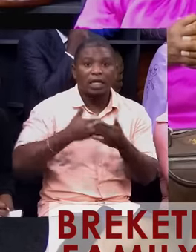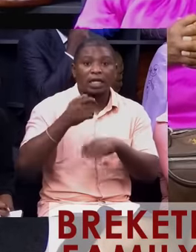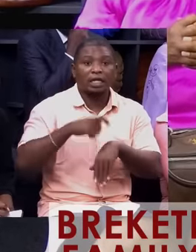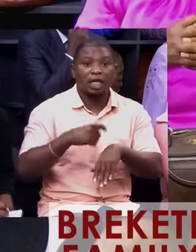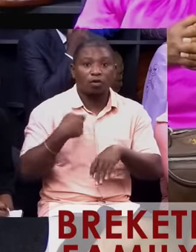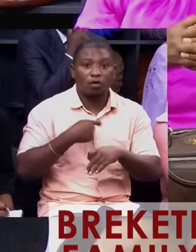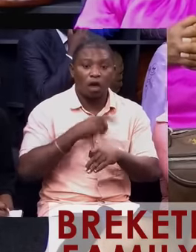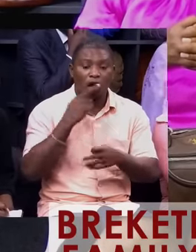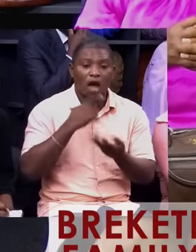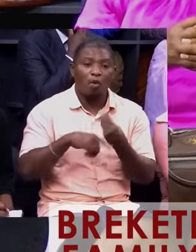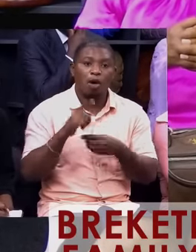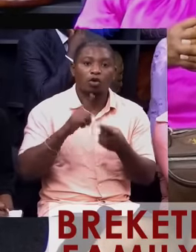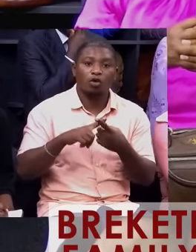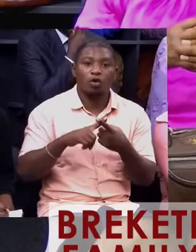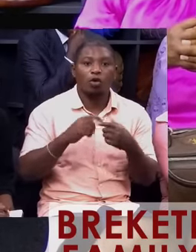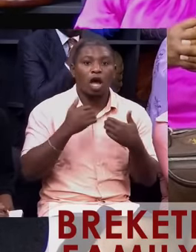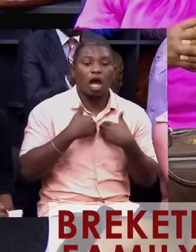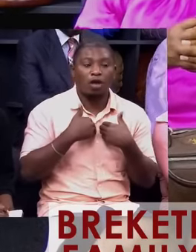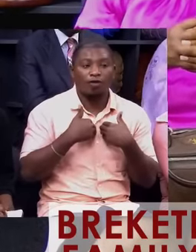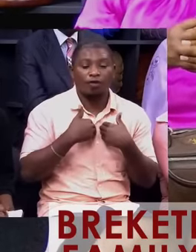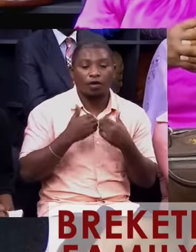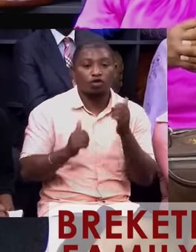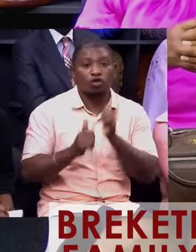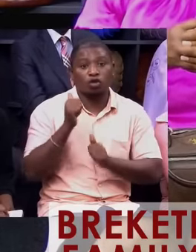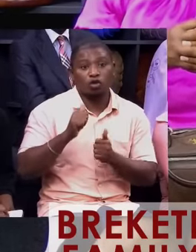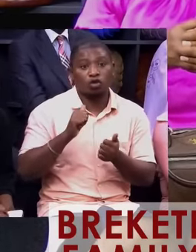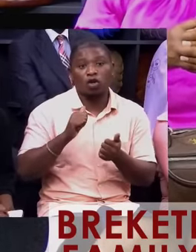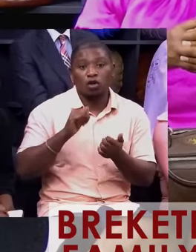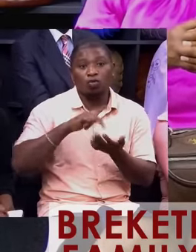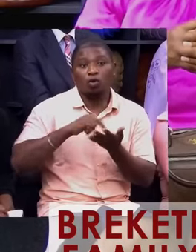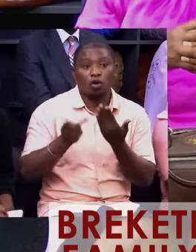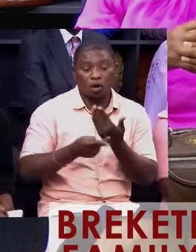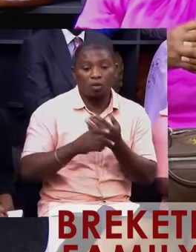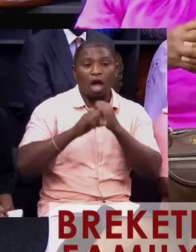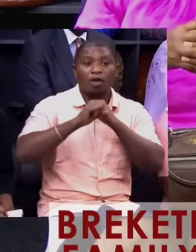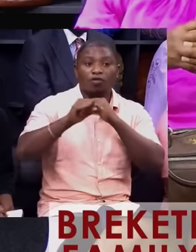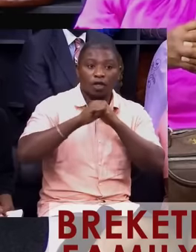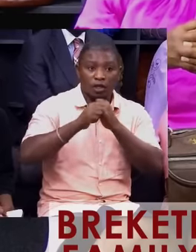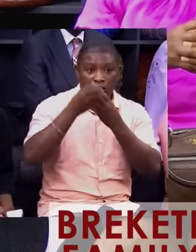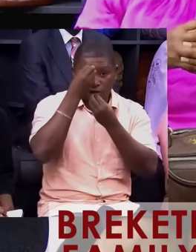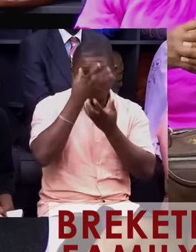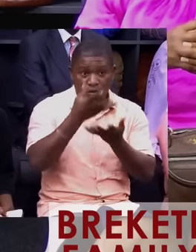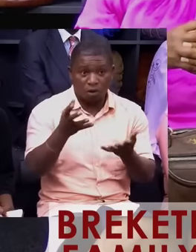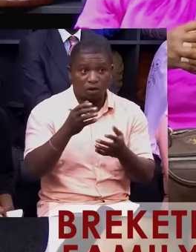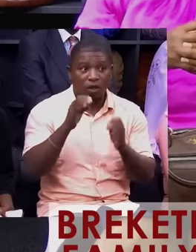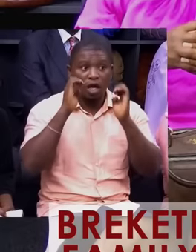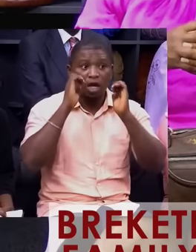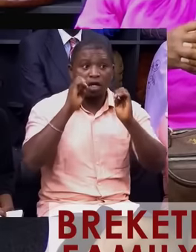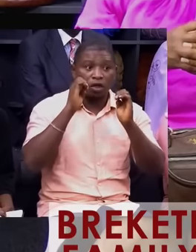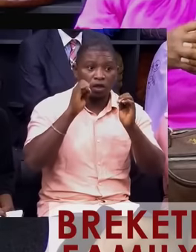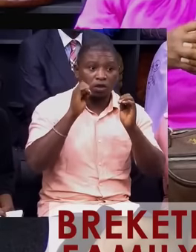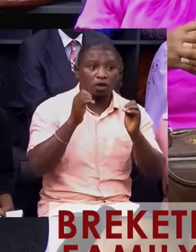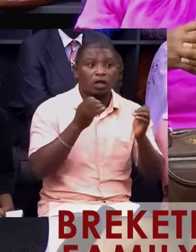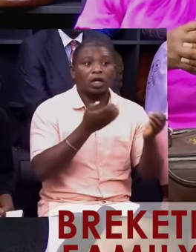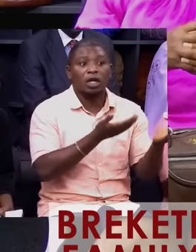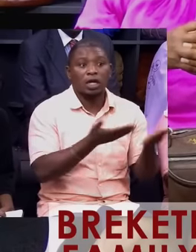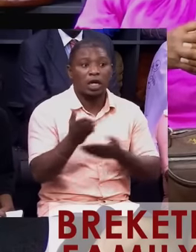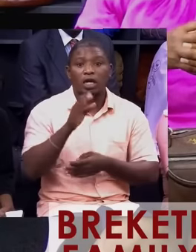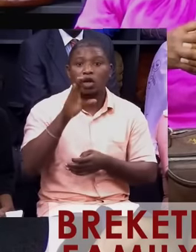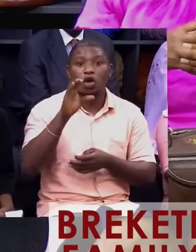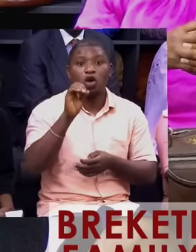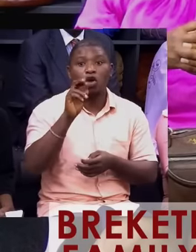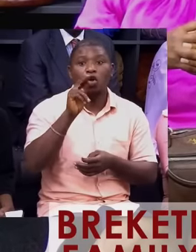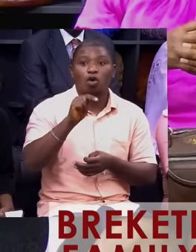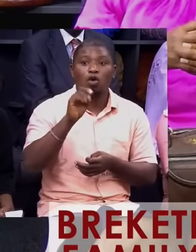out such a program advocacy information education carrying consumer